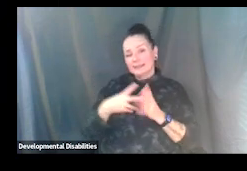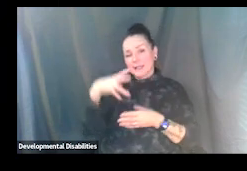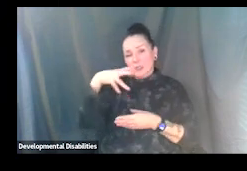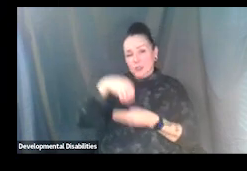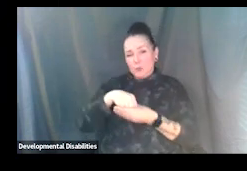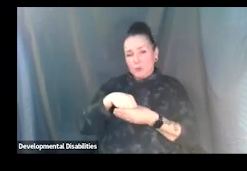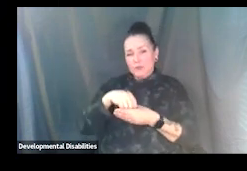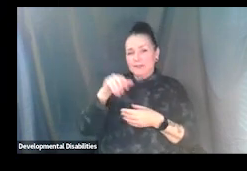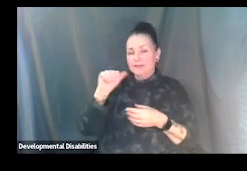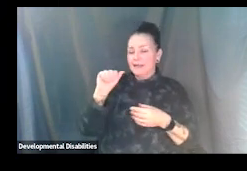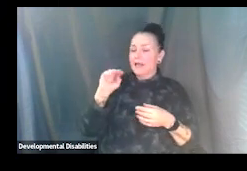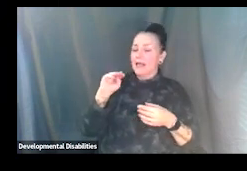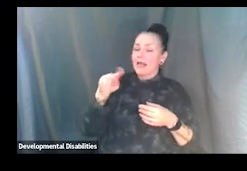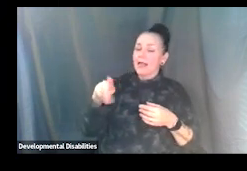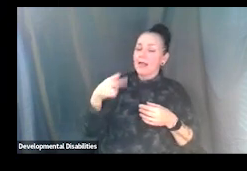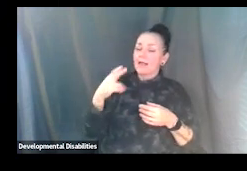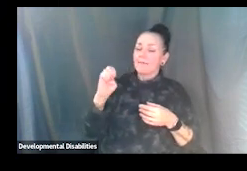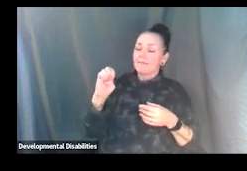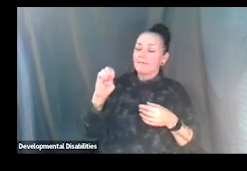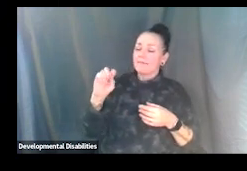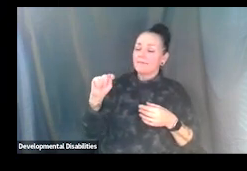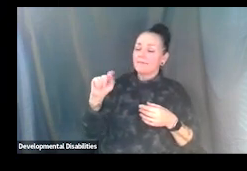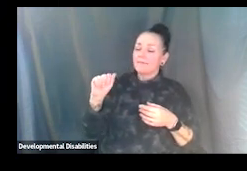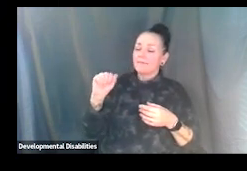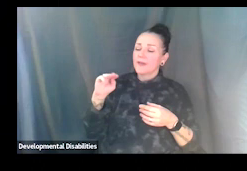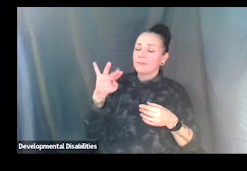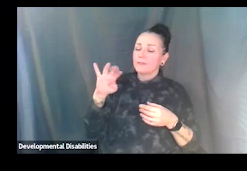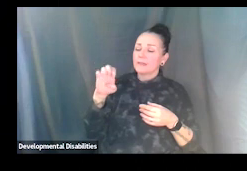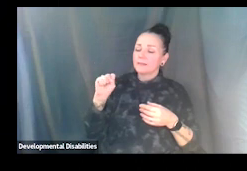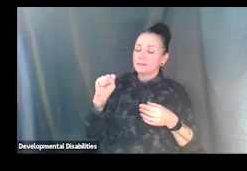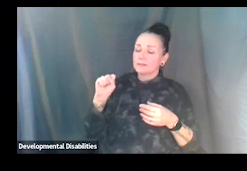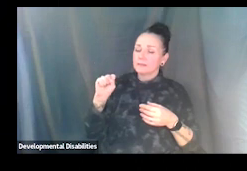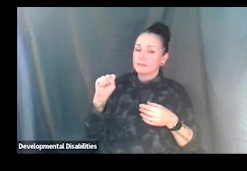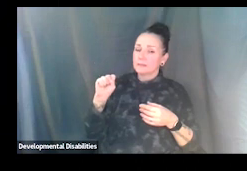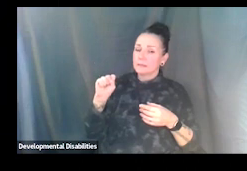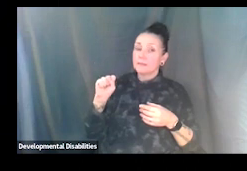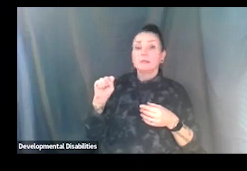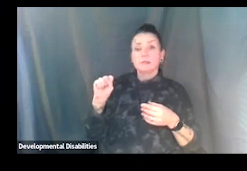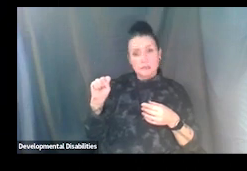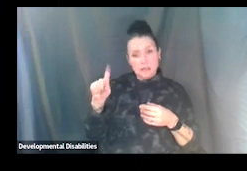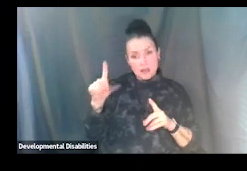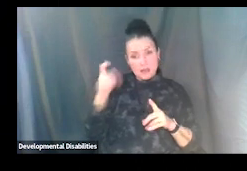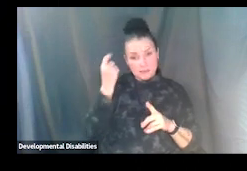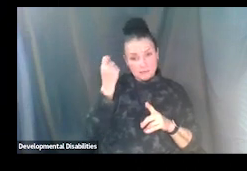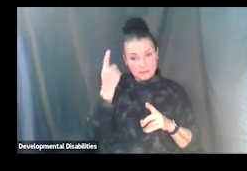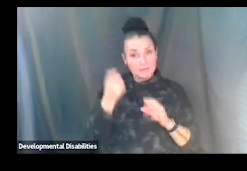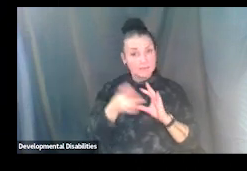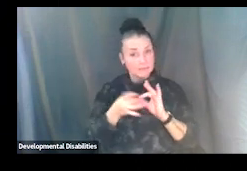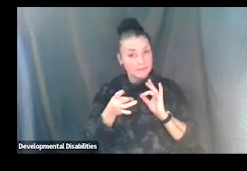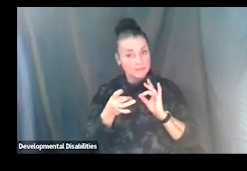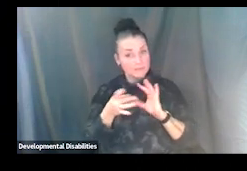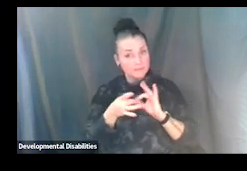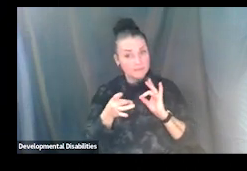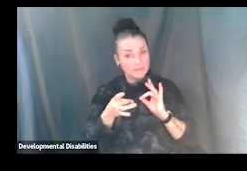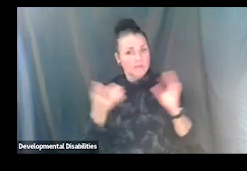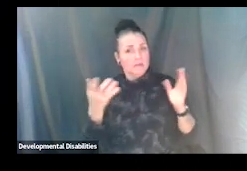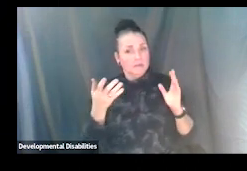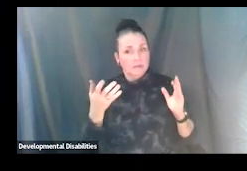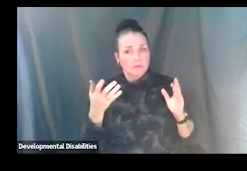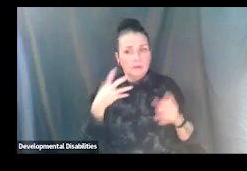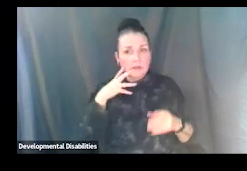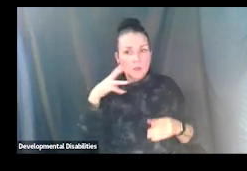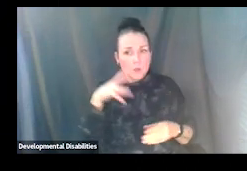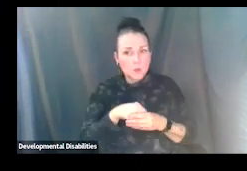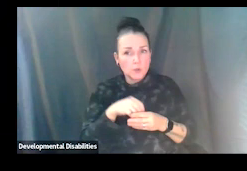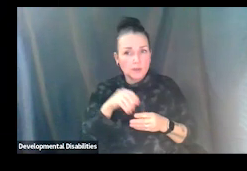I think the short answer to that is when they're used appropriately, no, that certainly they can be abused, but when they're used appropriately, there is really not a lot of tolerance, if